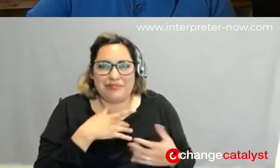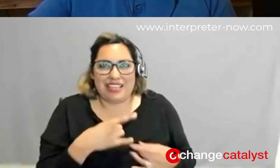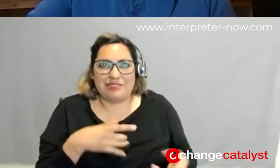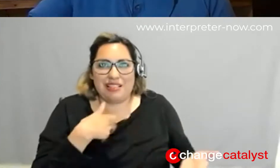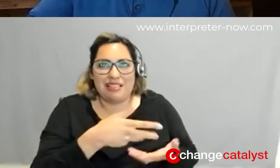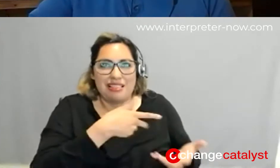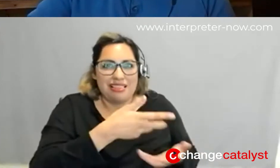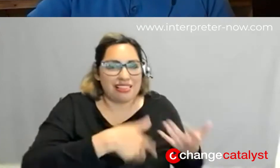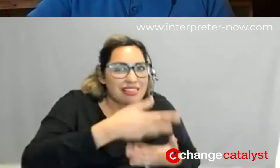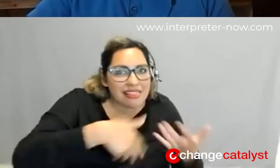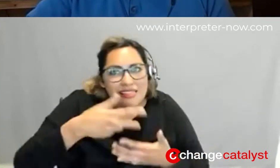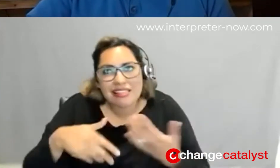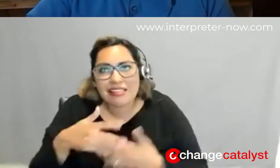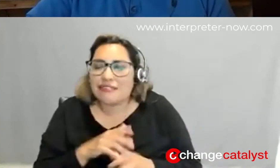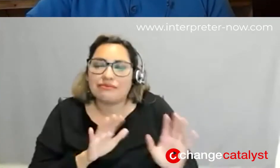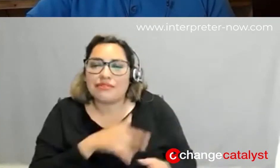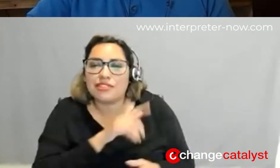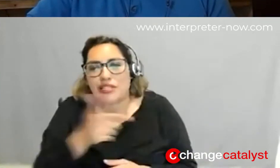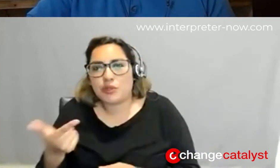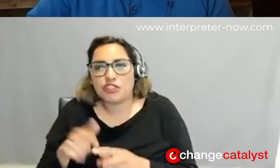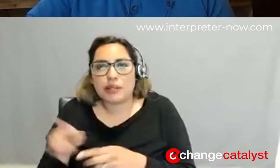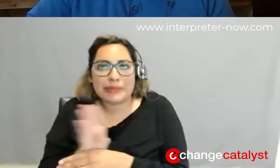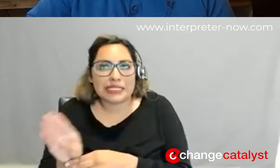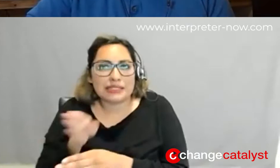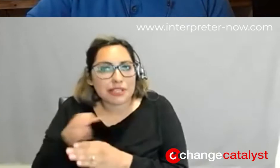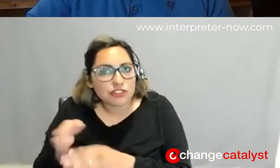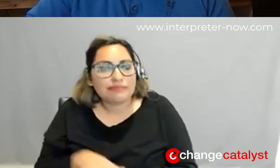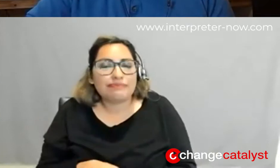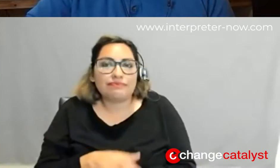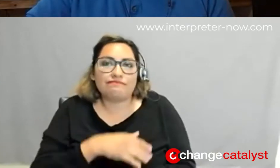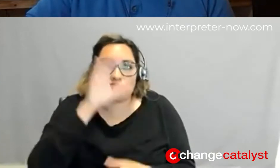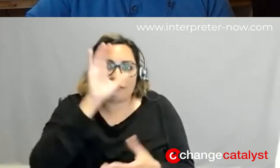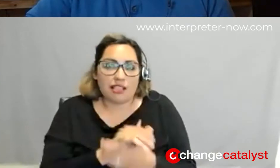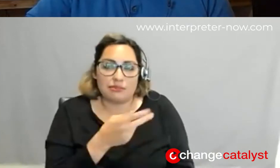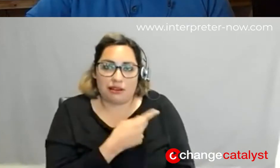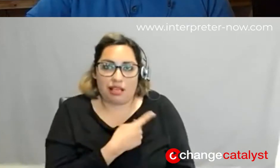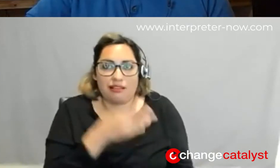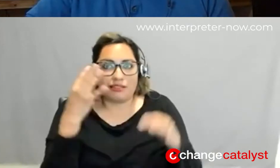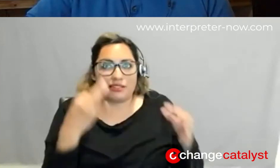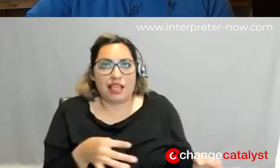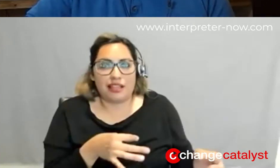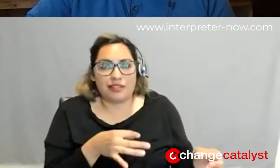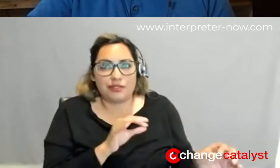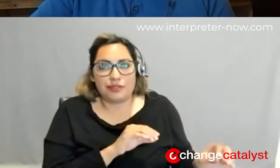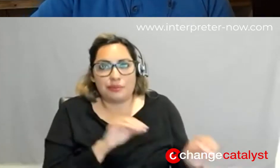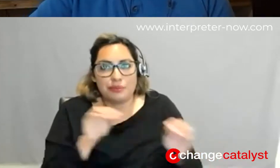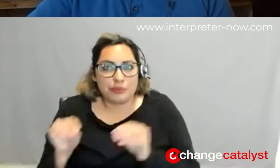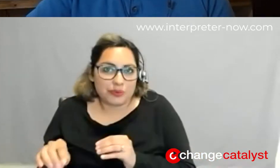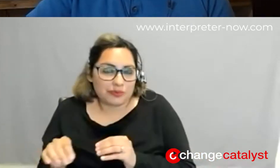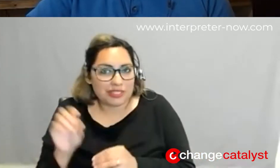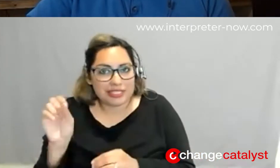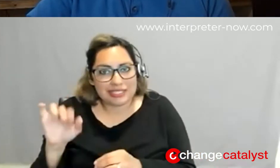to business. My husband and I decided to leave Florida and make Seattle our home.